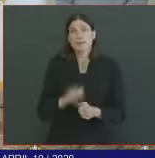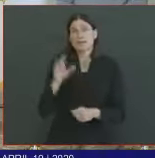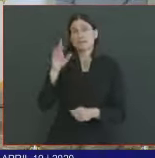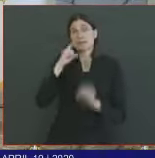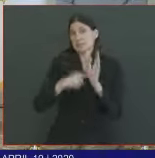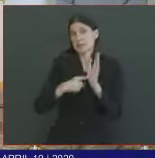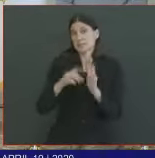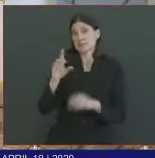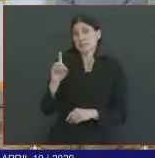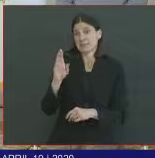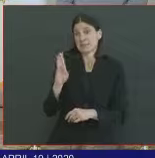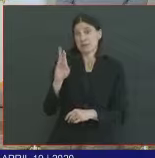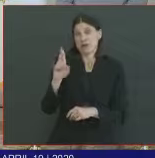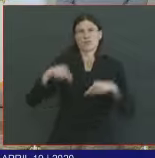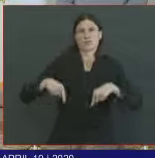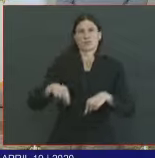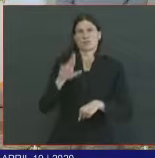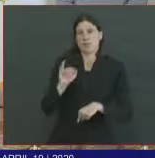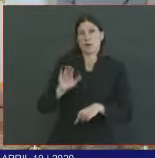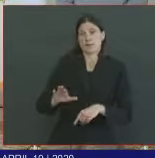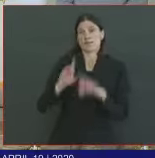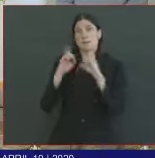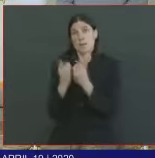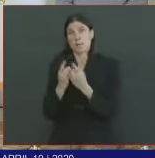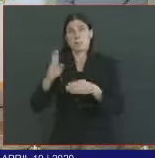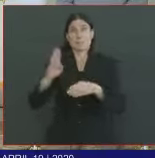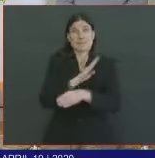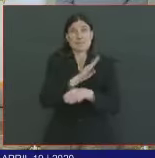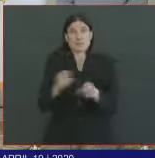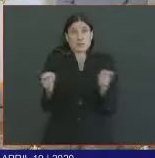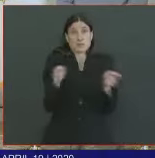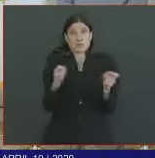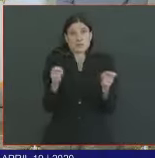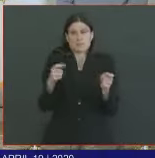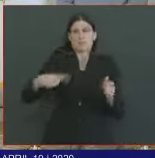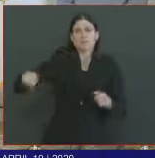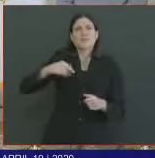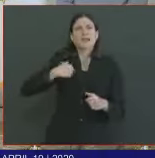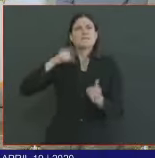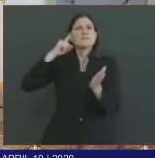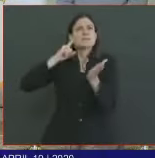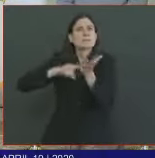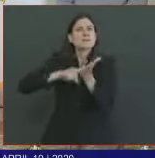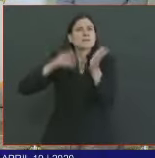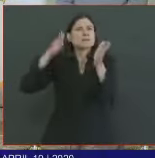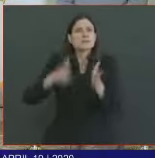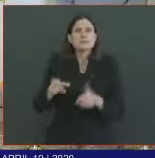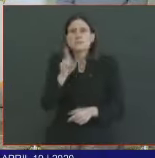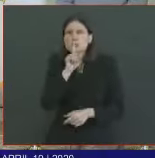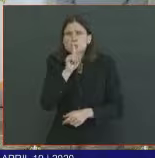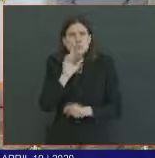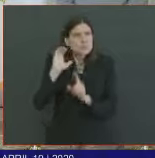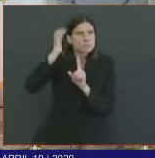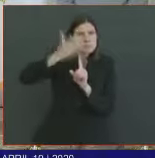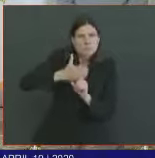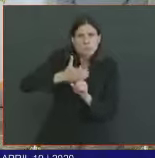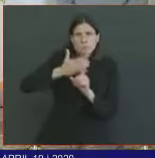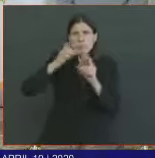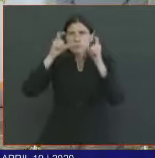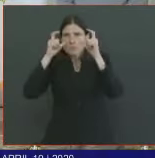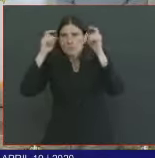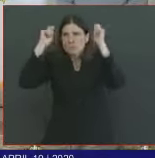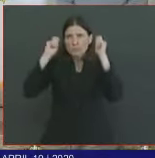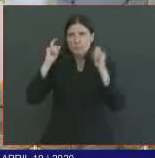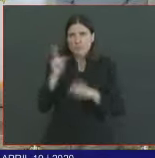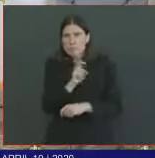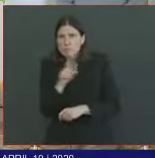sent out inspectors, unannounced, to over 200 retail locations all across Rhode Island yesterday, and